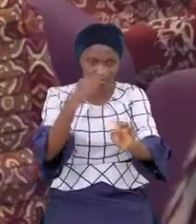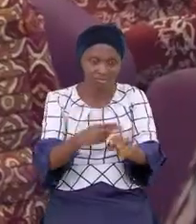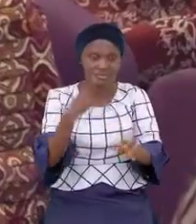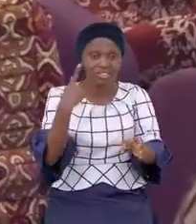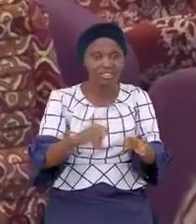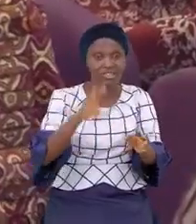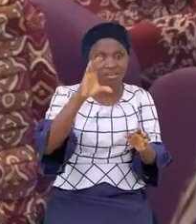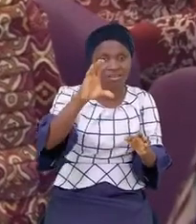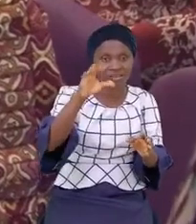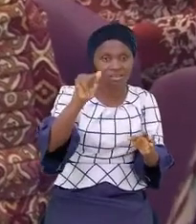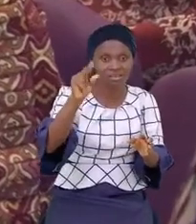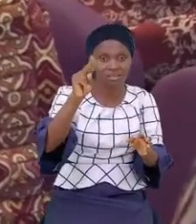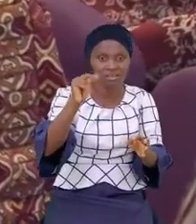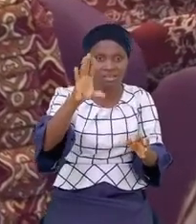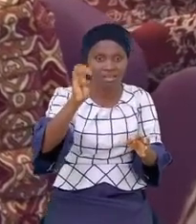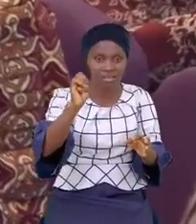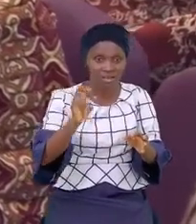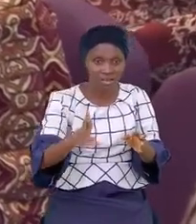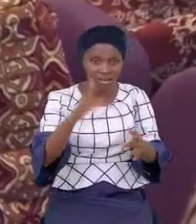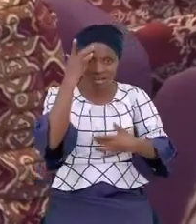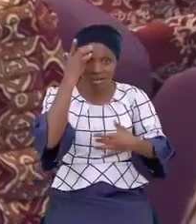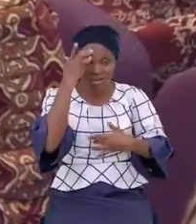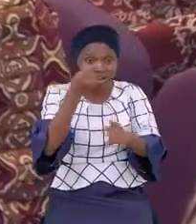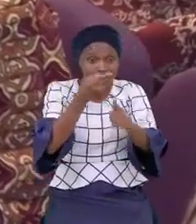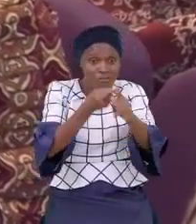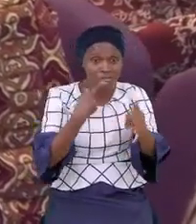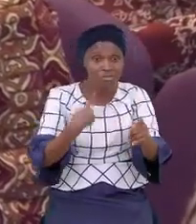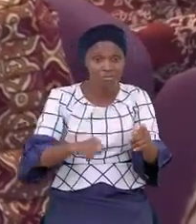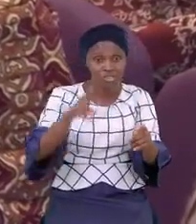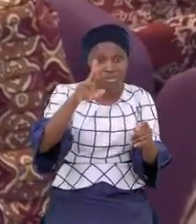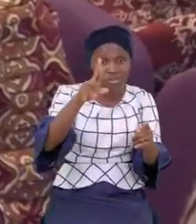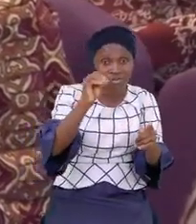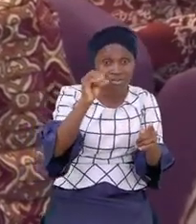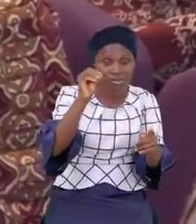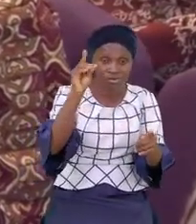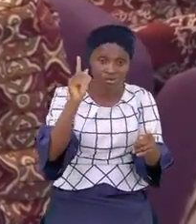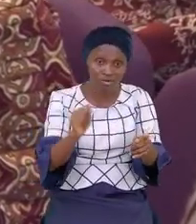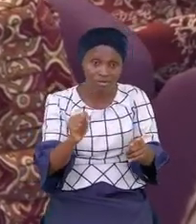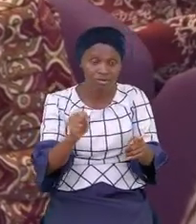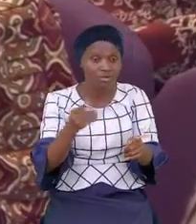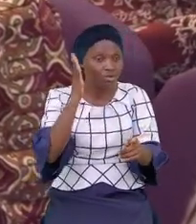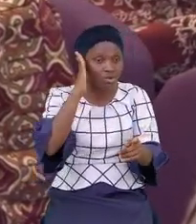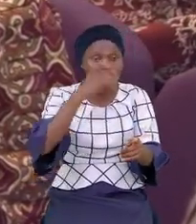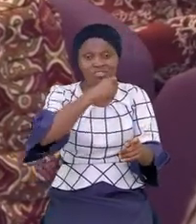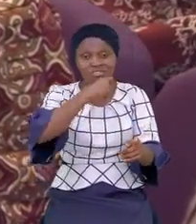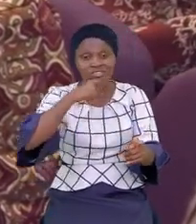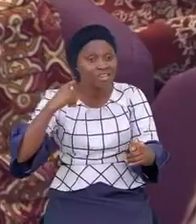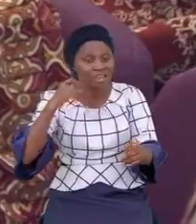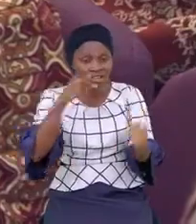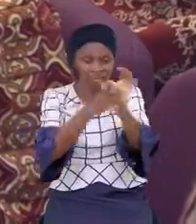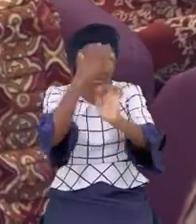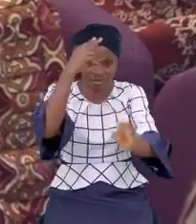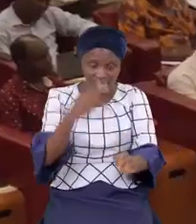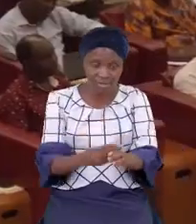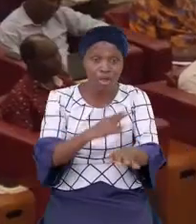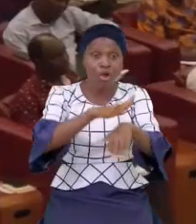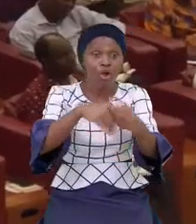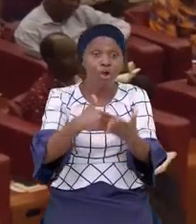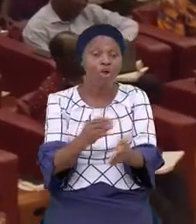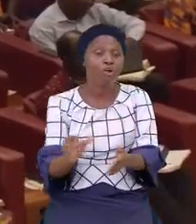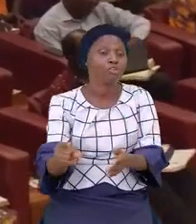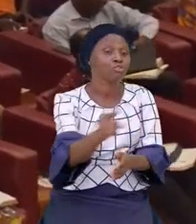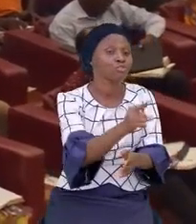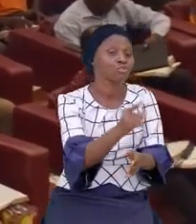up. And the tentacles of all those evil powers and spirits would have dried up.